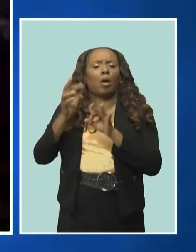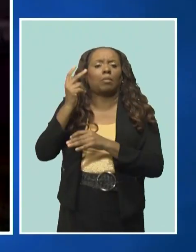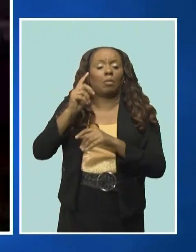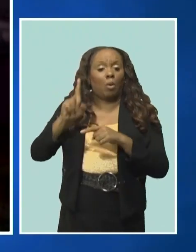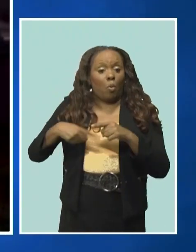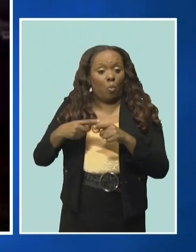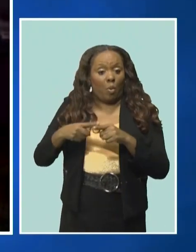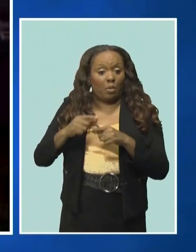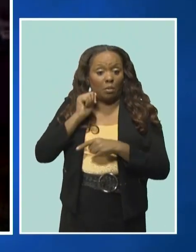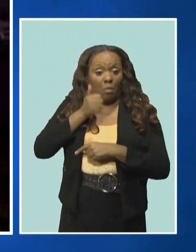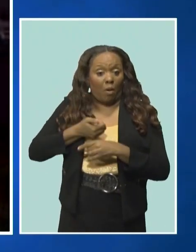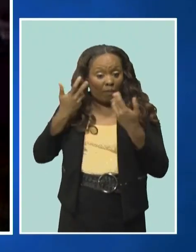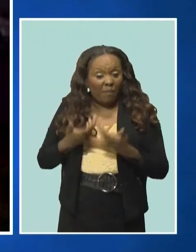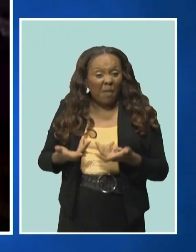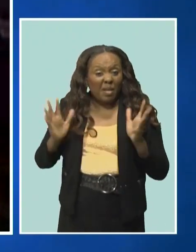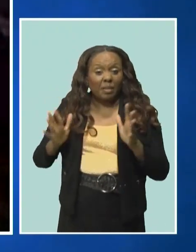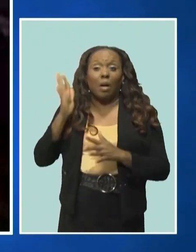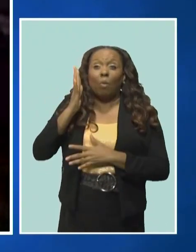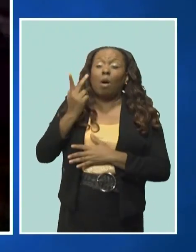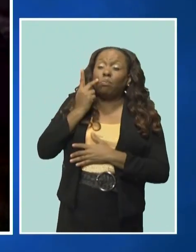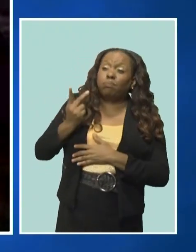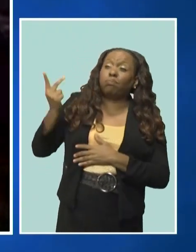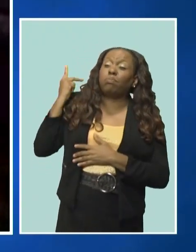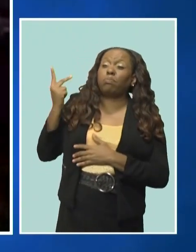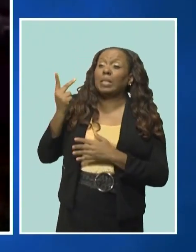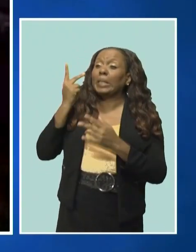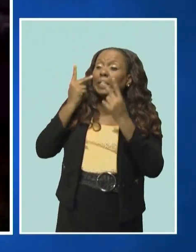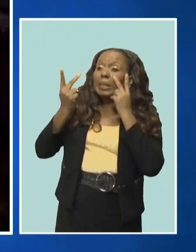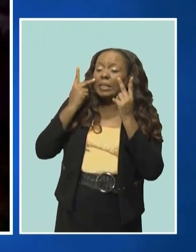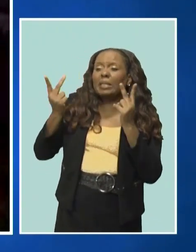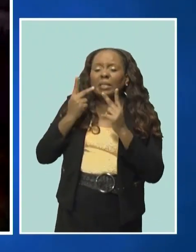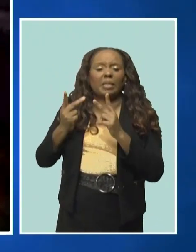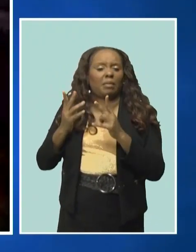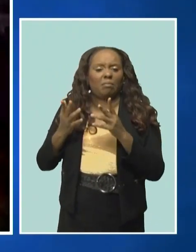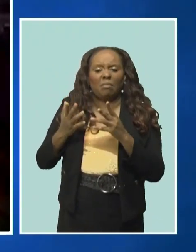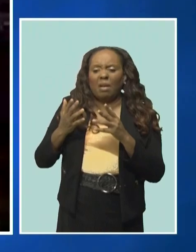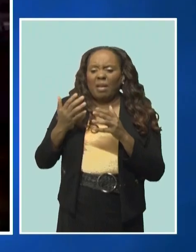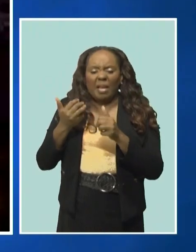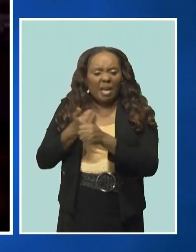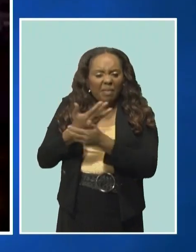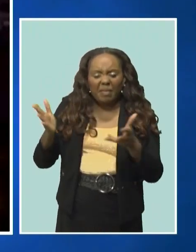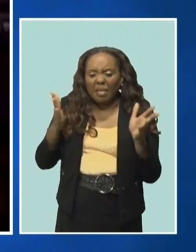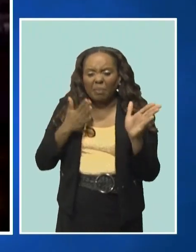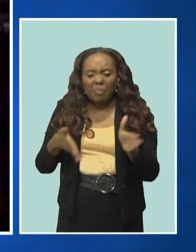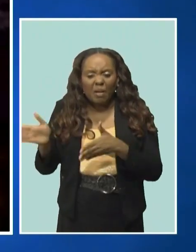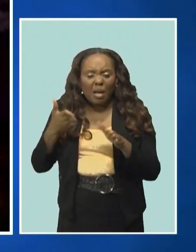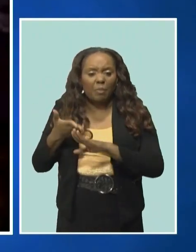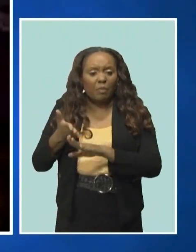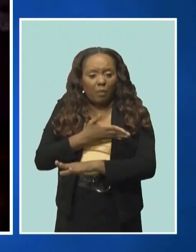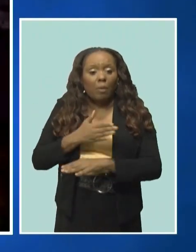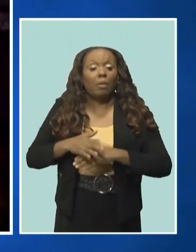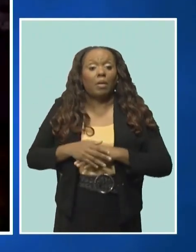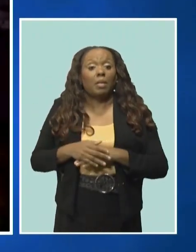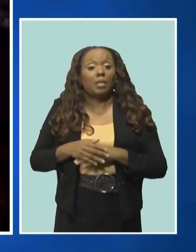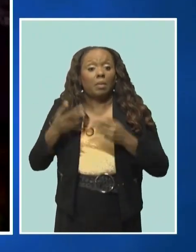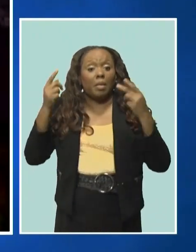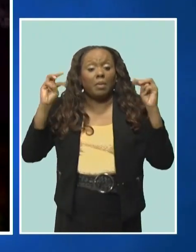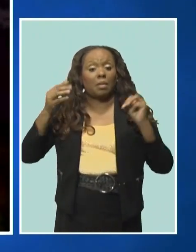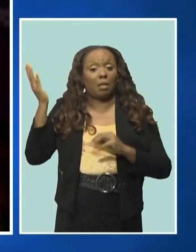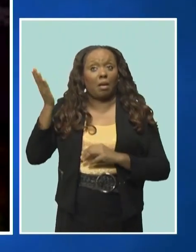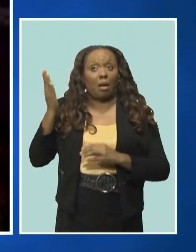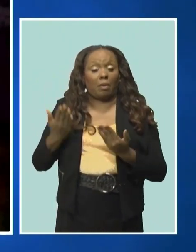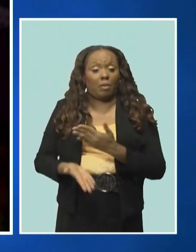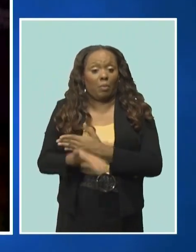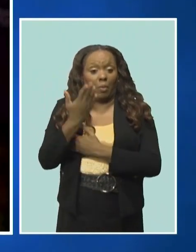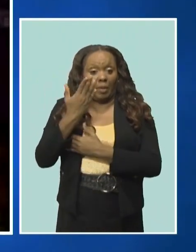after tomorrow's final. She was speaking at a press conference this morning at Ilara Court, and our Rachel Agard was there and files this